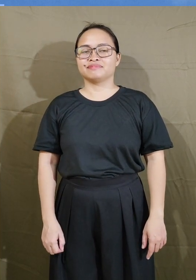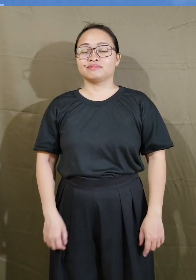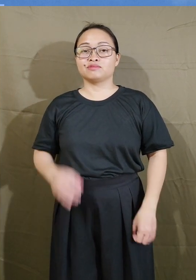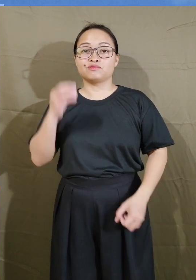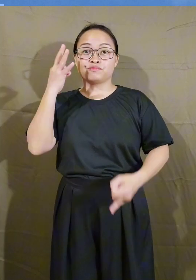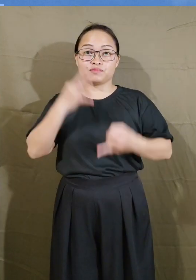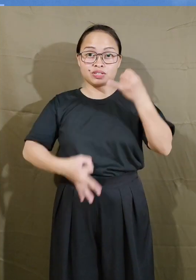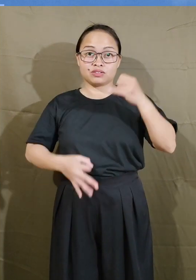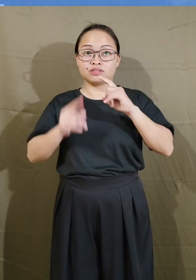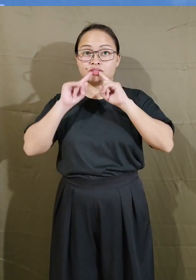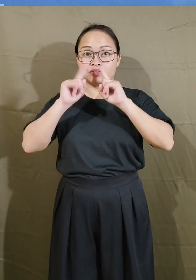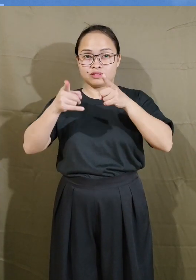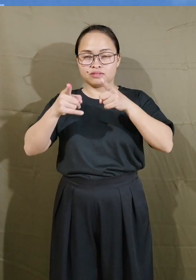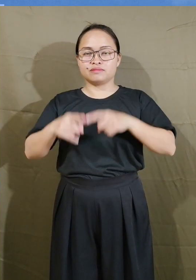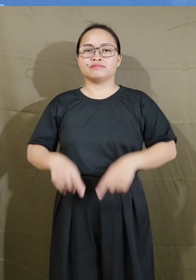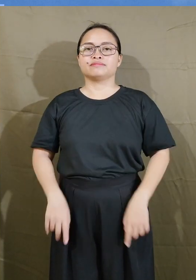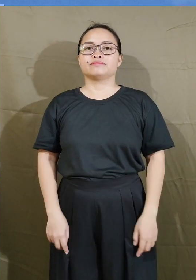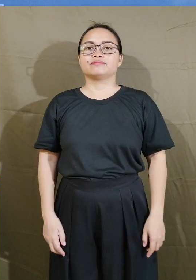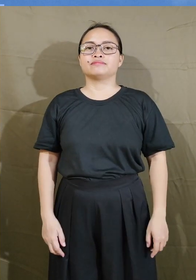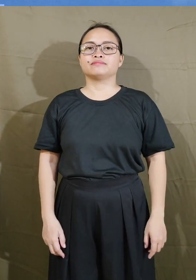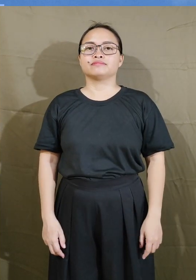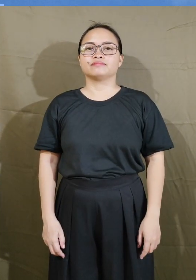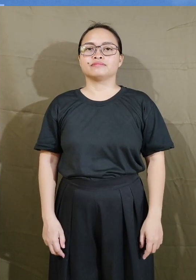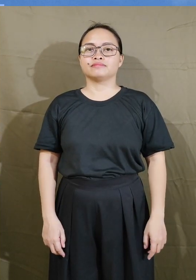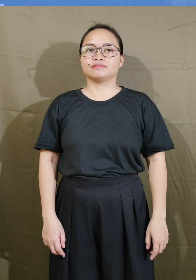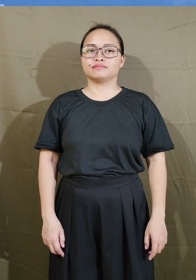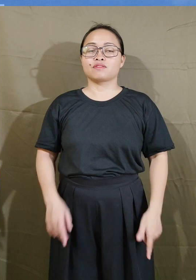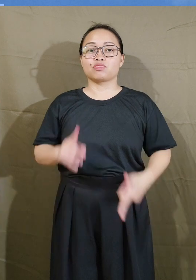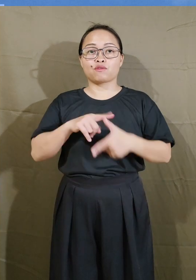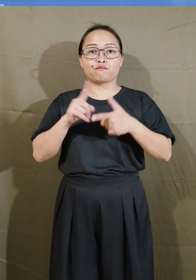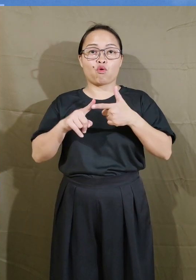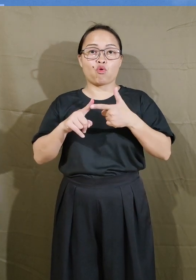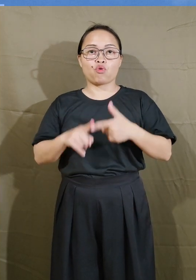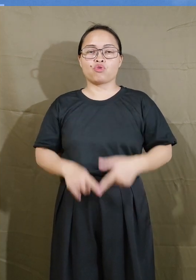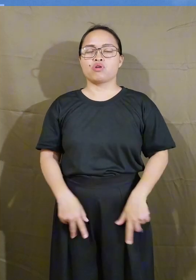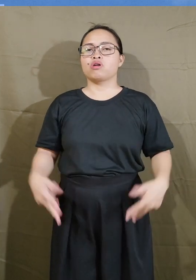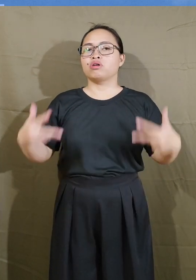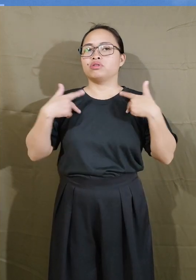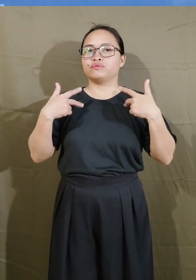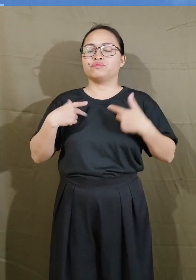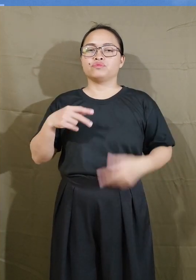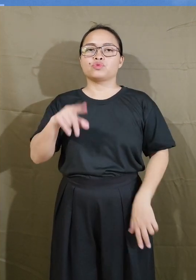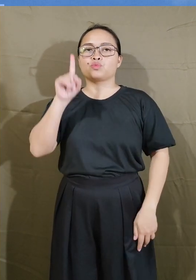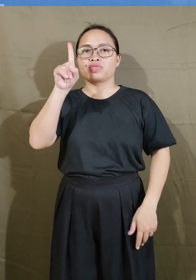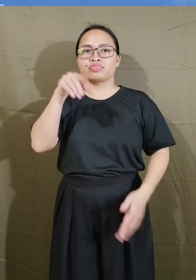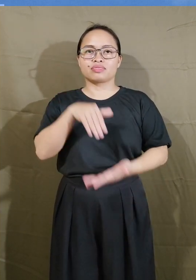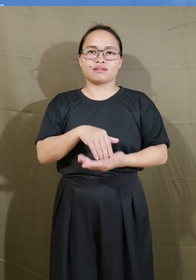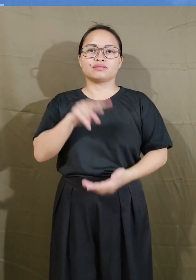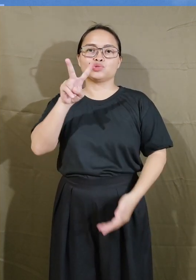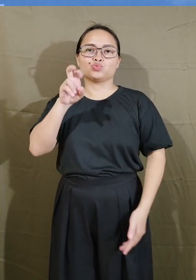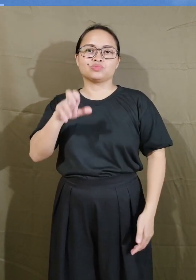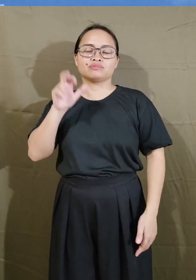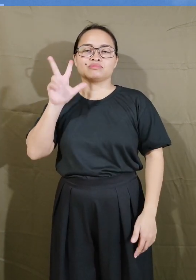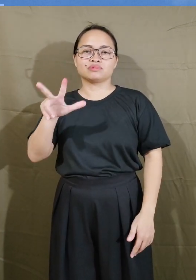Now that is the final answer. Therefore, There are